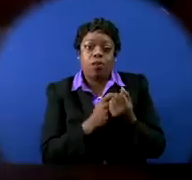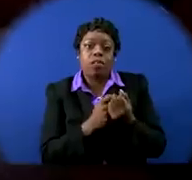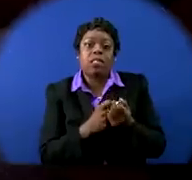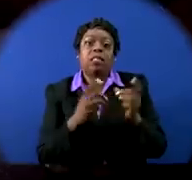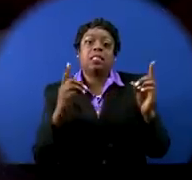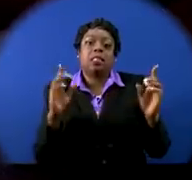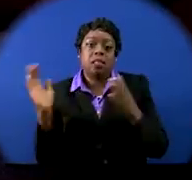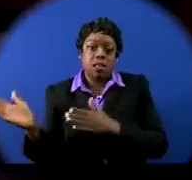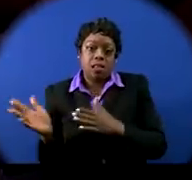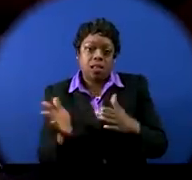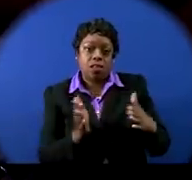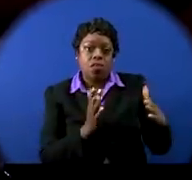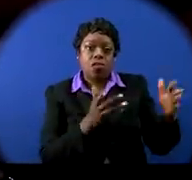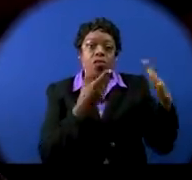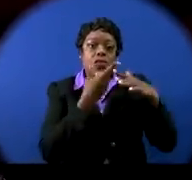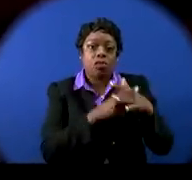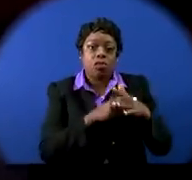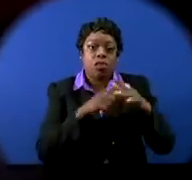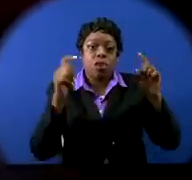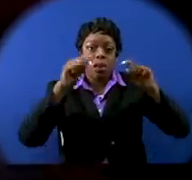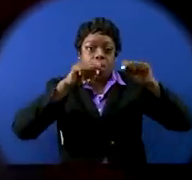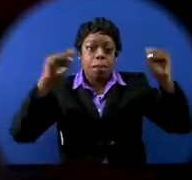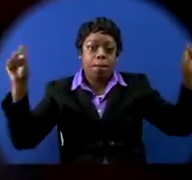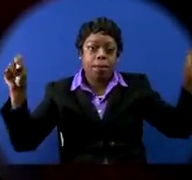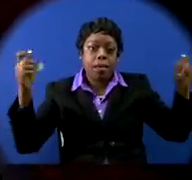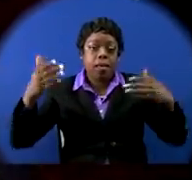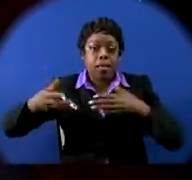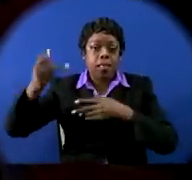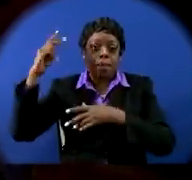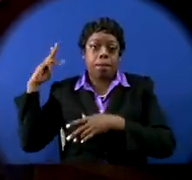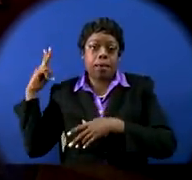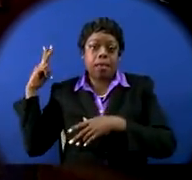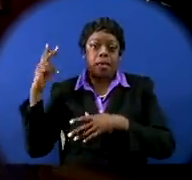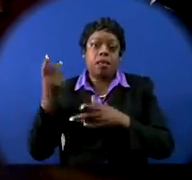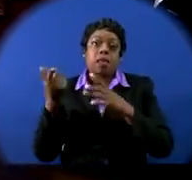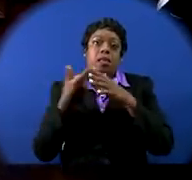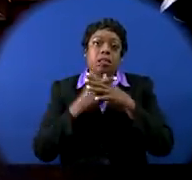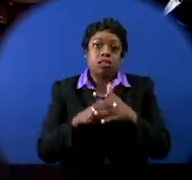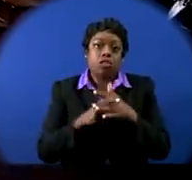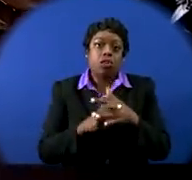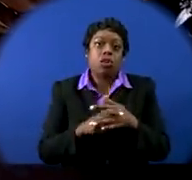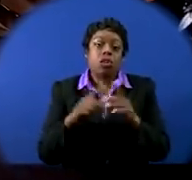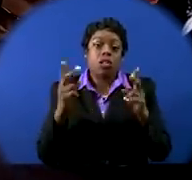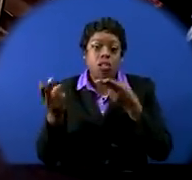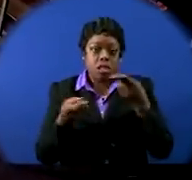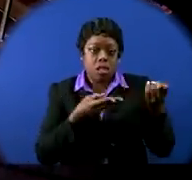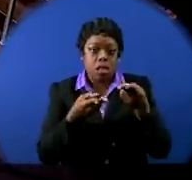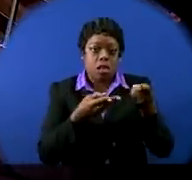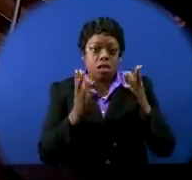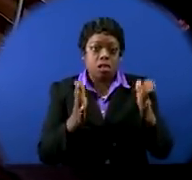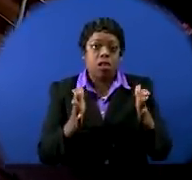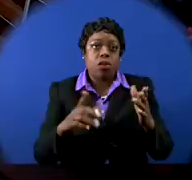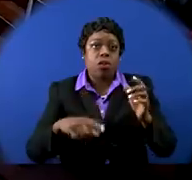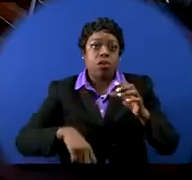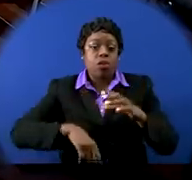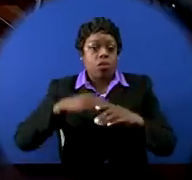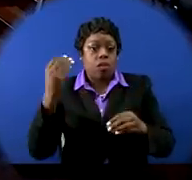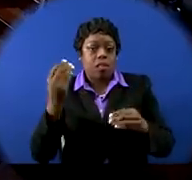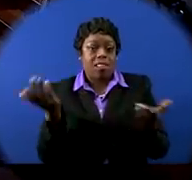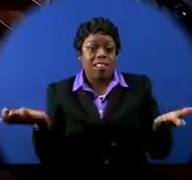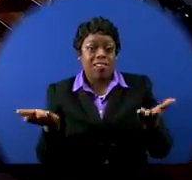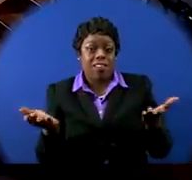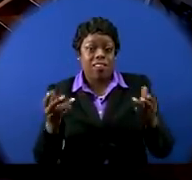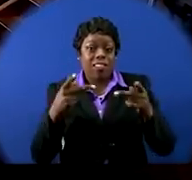follow their directions, starting in the balcony at the rear of the Lord's house. Those in the sanctuary may depart as the ushers give leadership. We're going to go part from this place